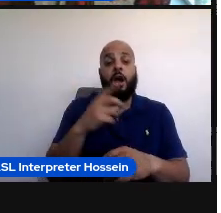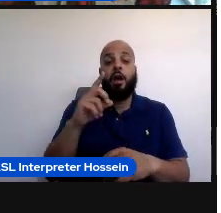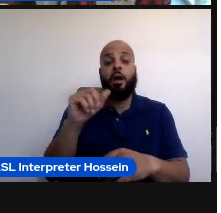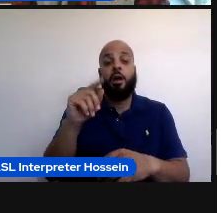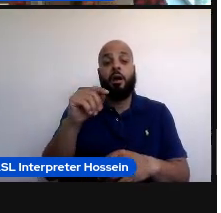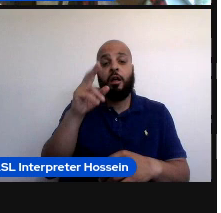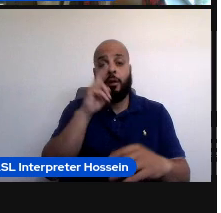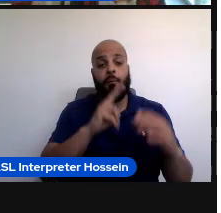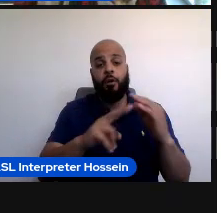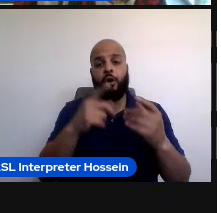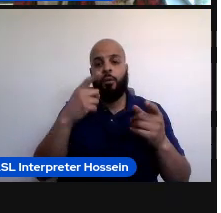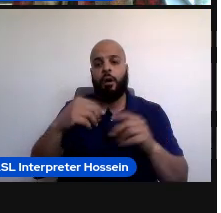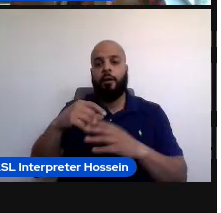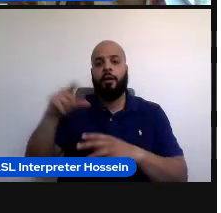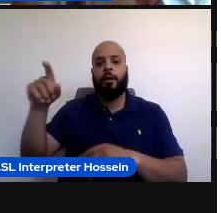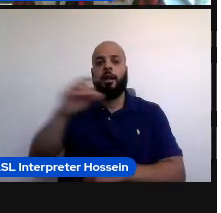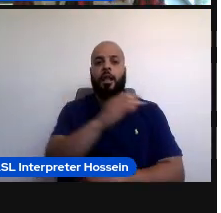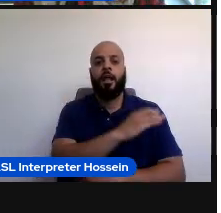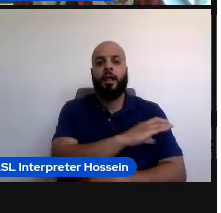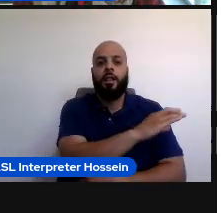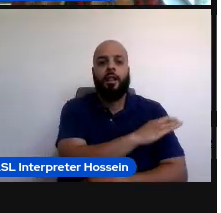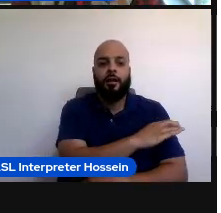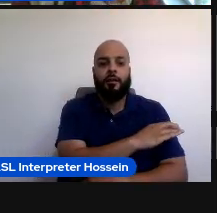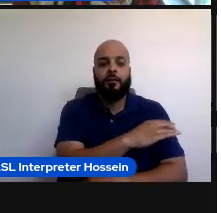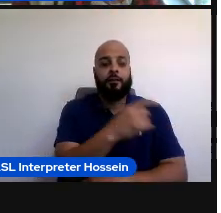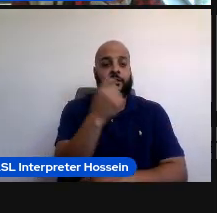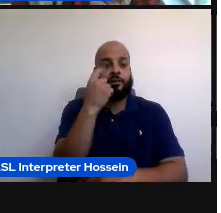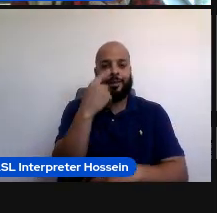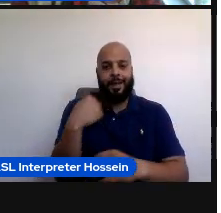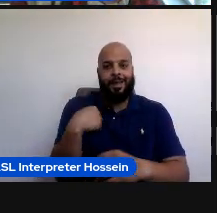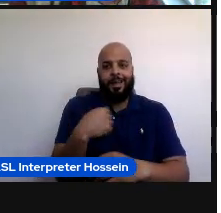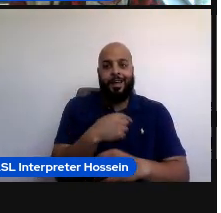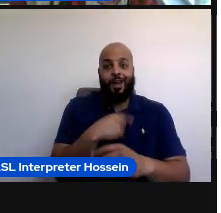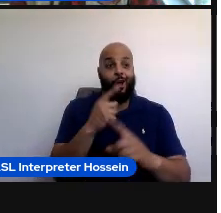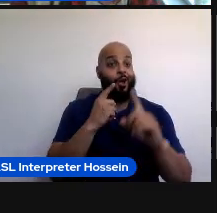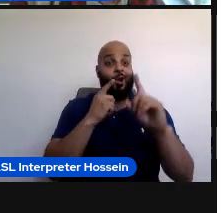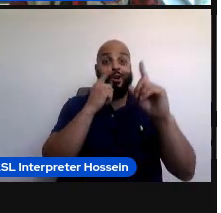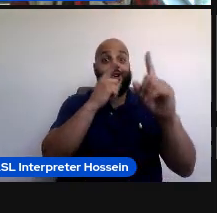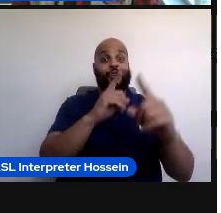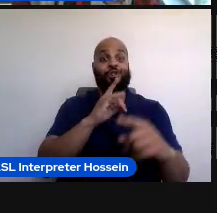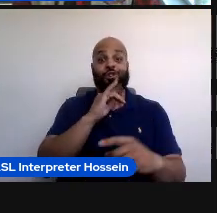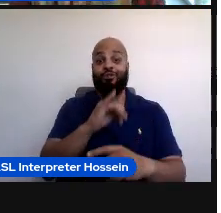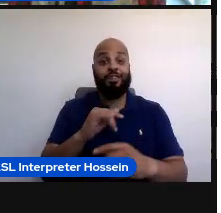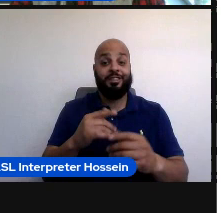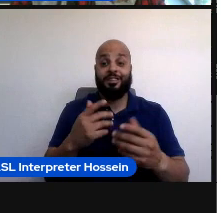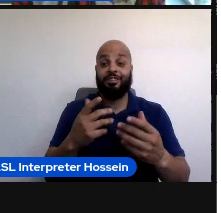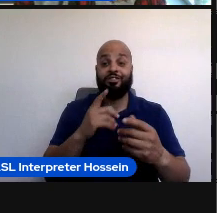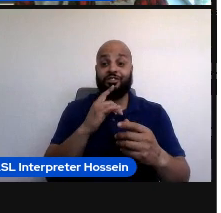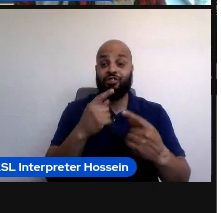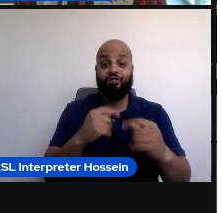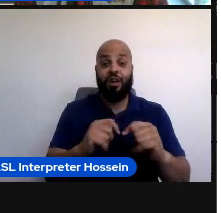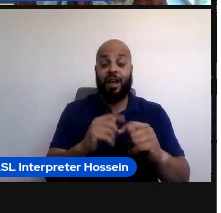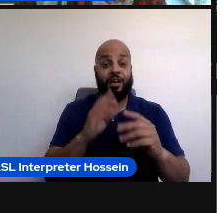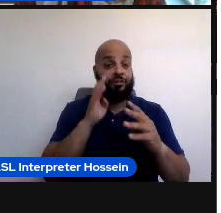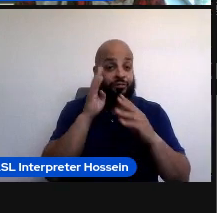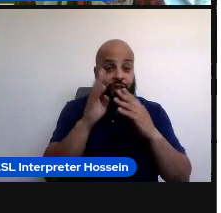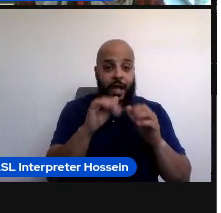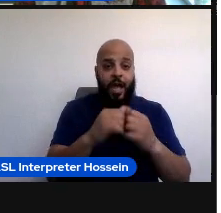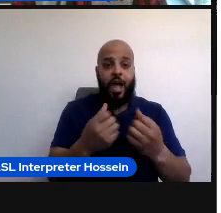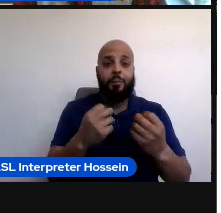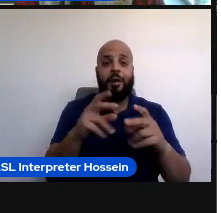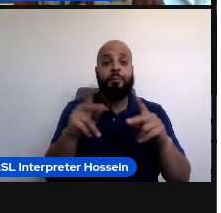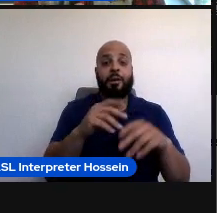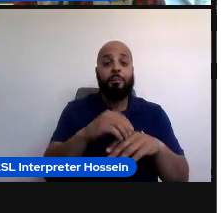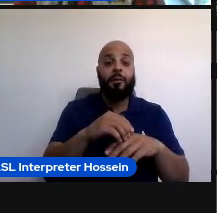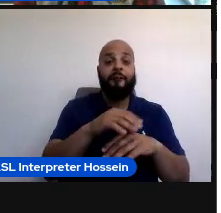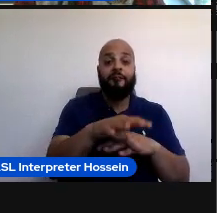clinic, which even though we were setting out to really come out with a measure of how many people were infected in a given area,